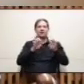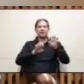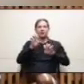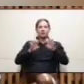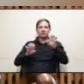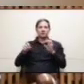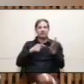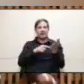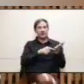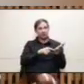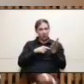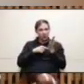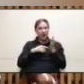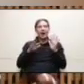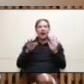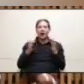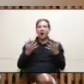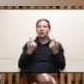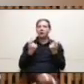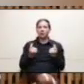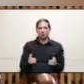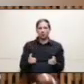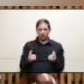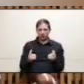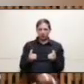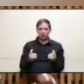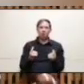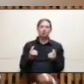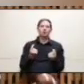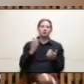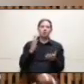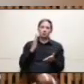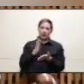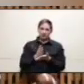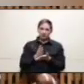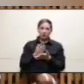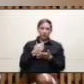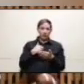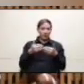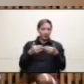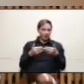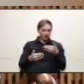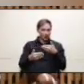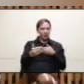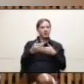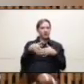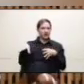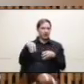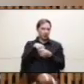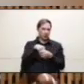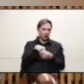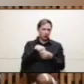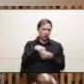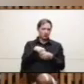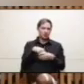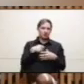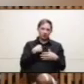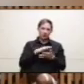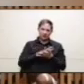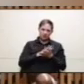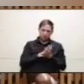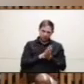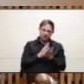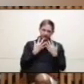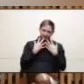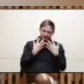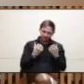us how to coin it up so that when we move forward, we cater for that. They appreciated everything that we